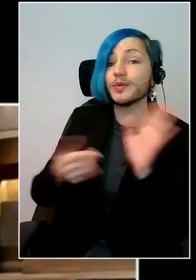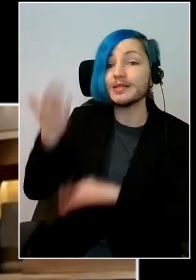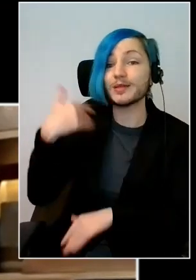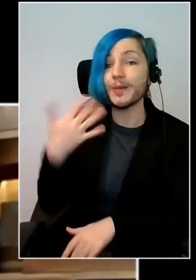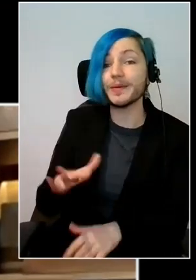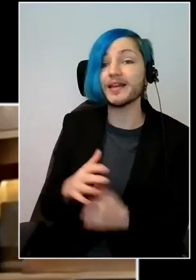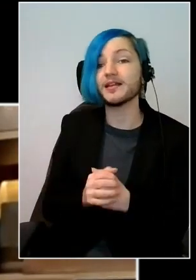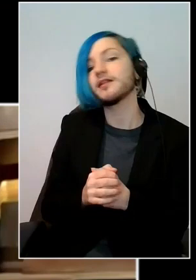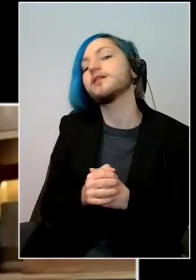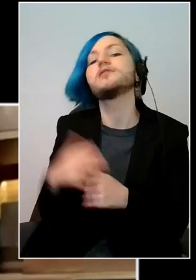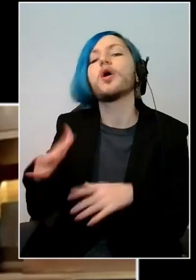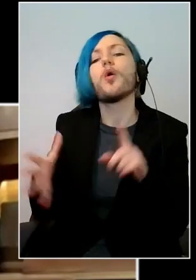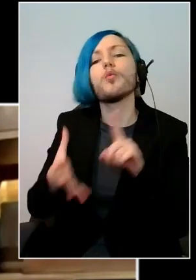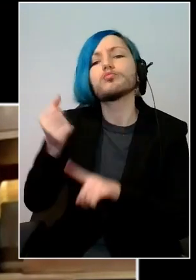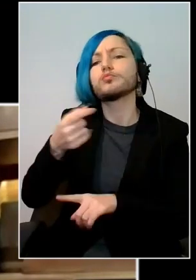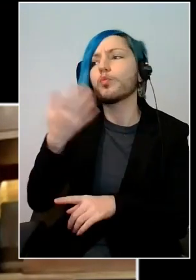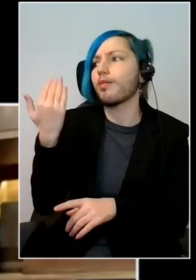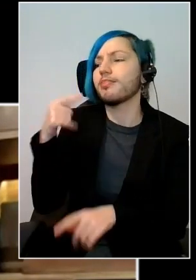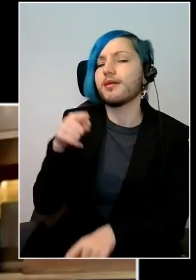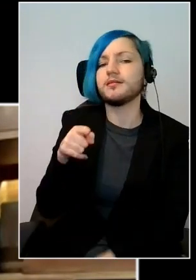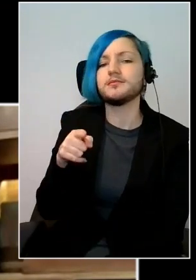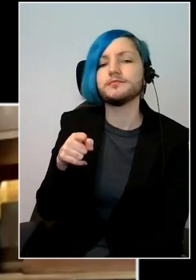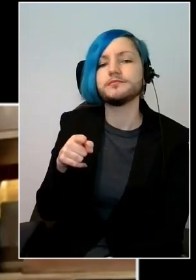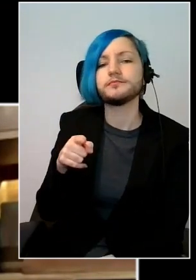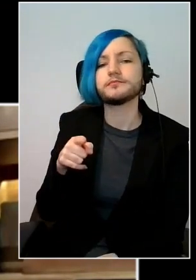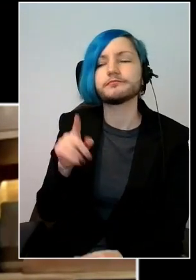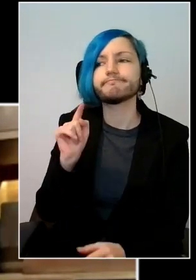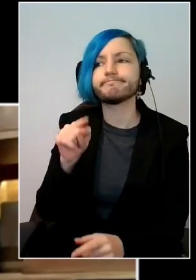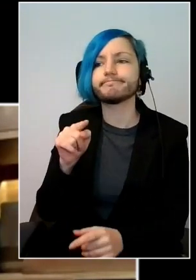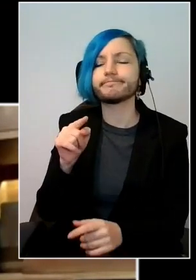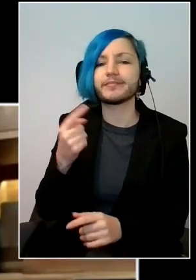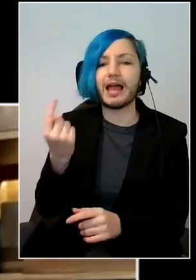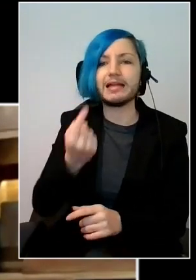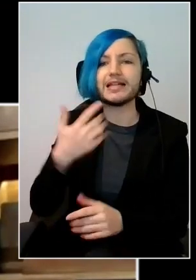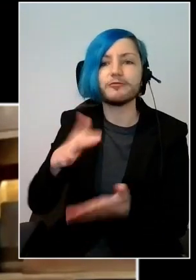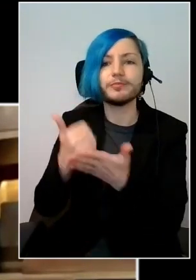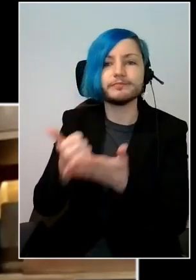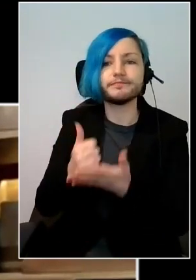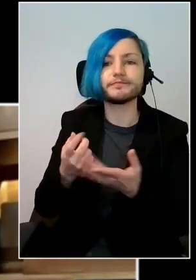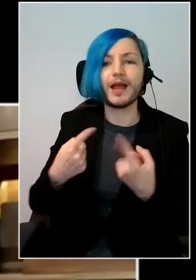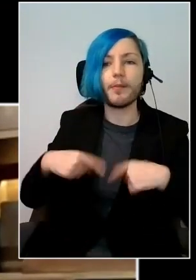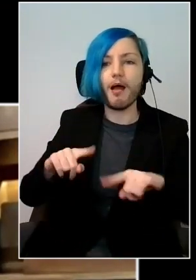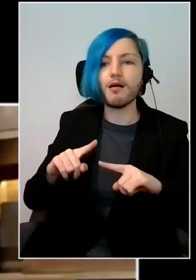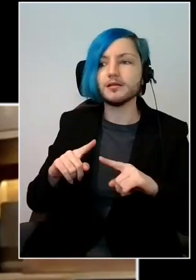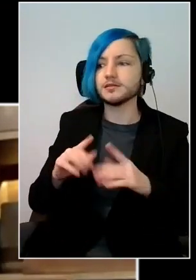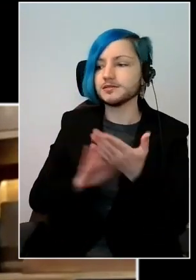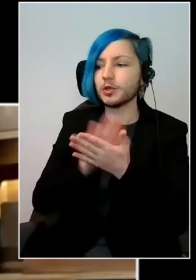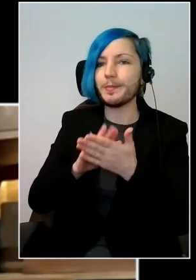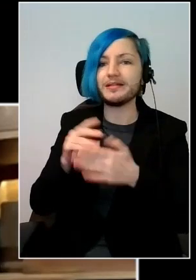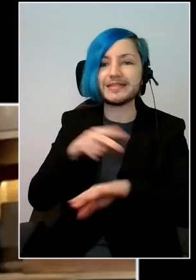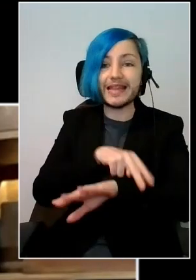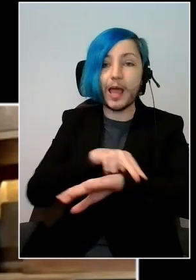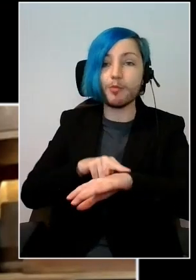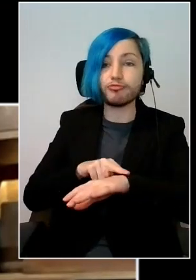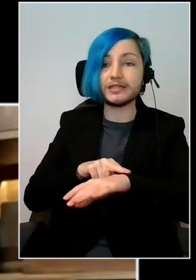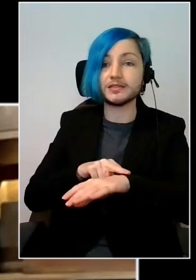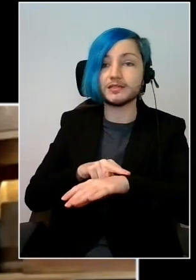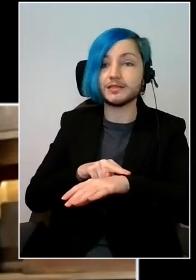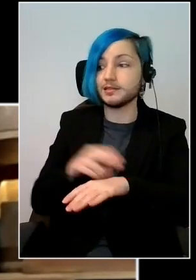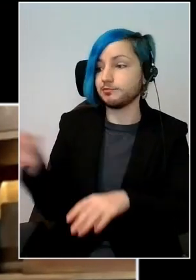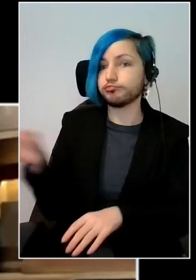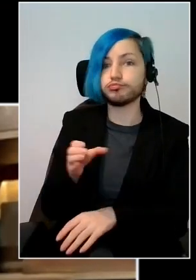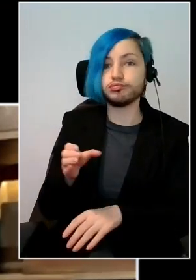it a few years ago is that in itself has helped us. The calibre of apprentices that we've taken on since winning that